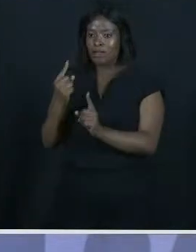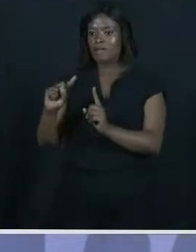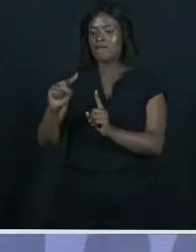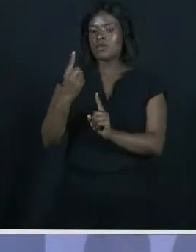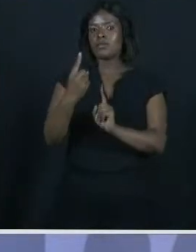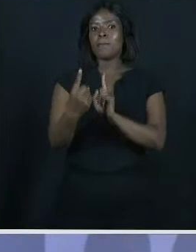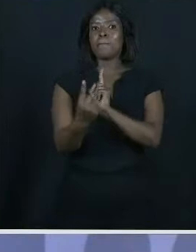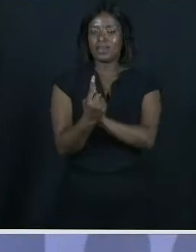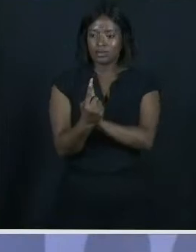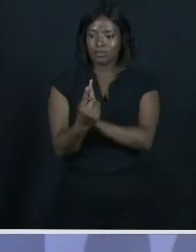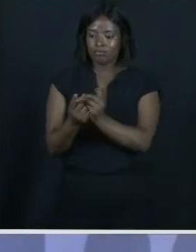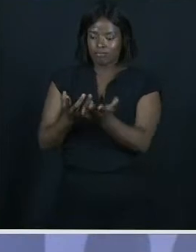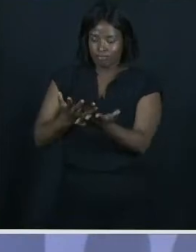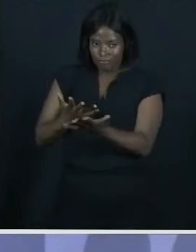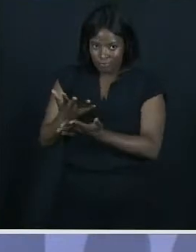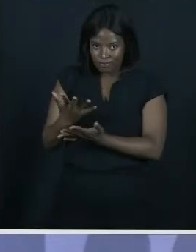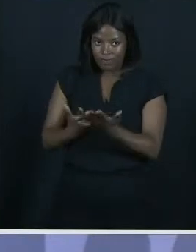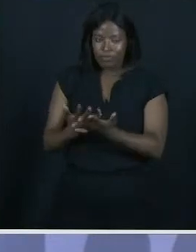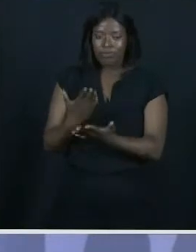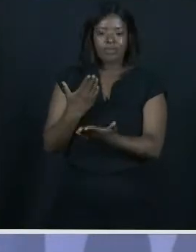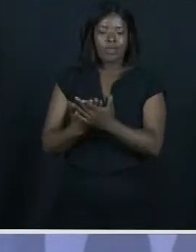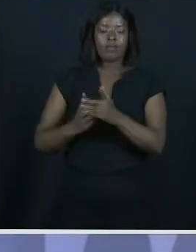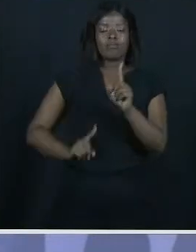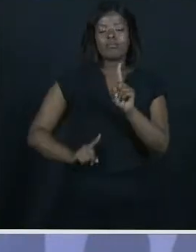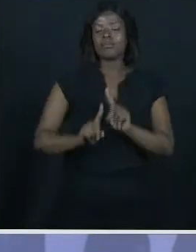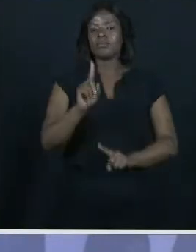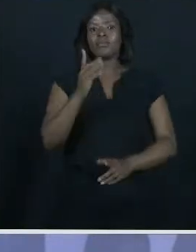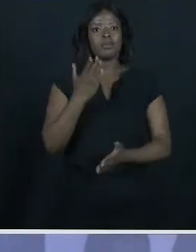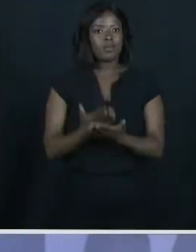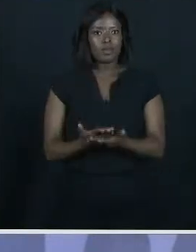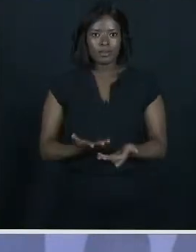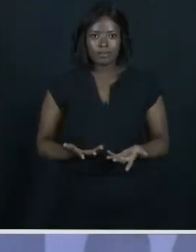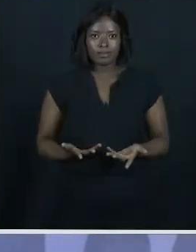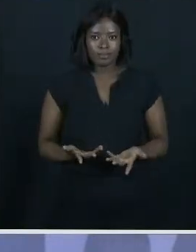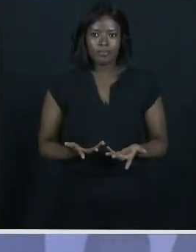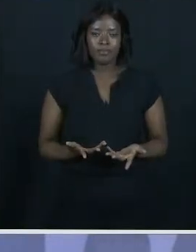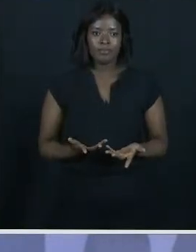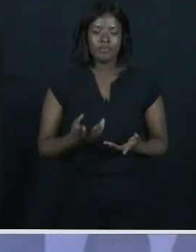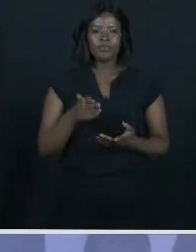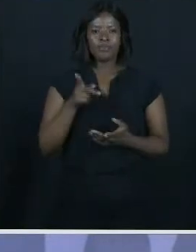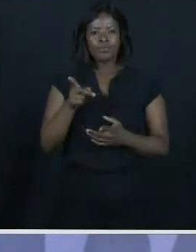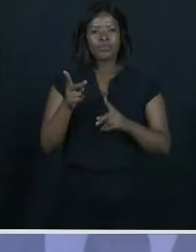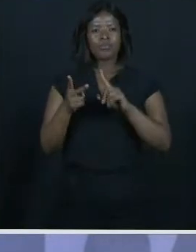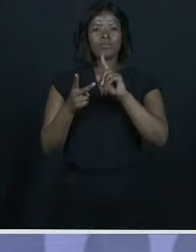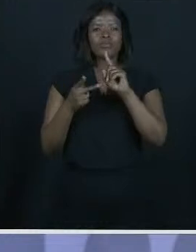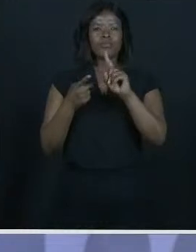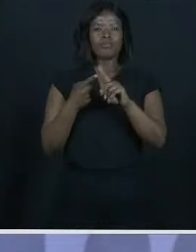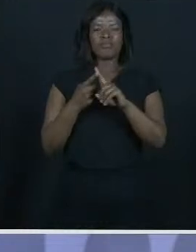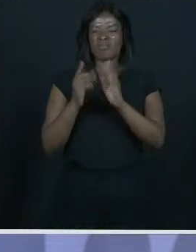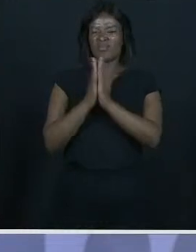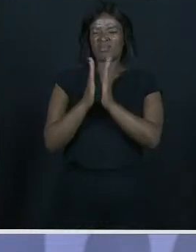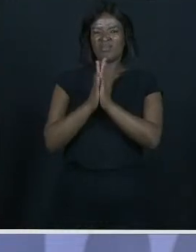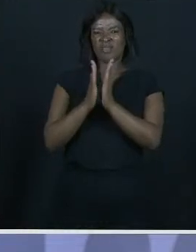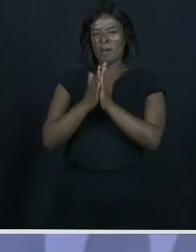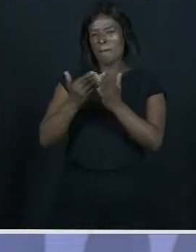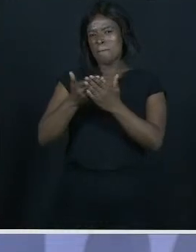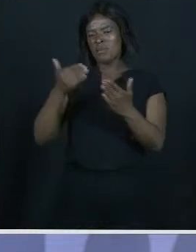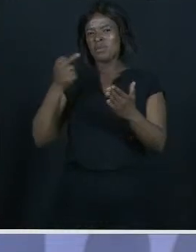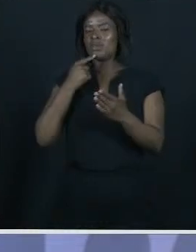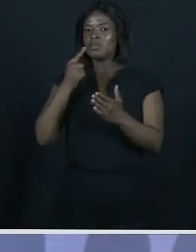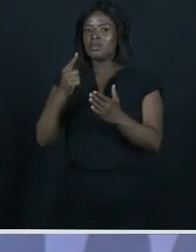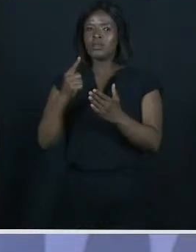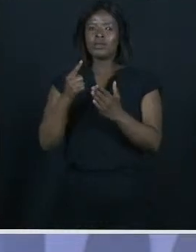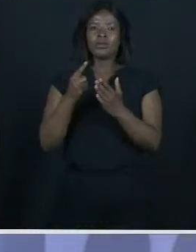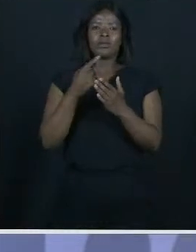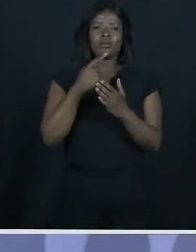One of the great orators of American history, Frederick Douglass, once said that it is easier